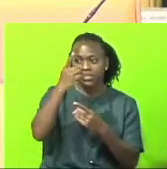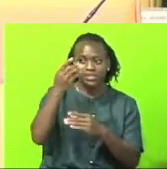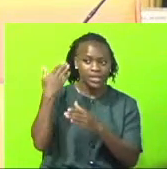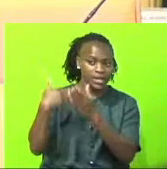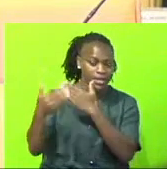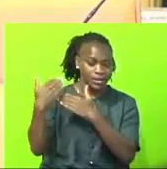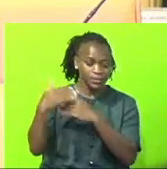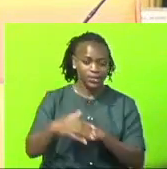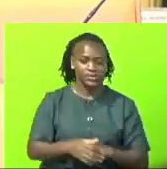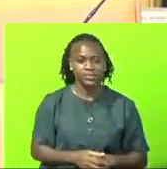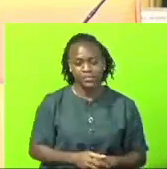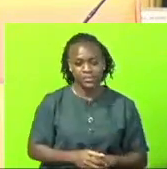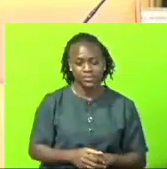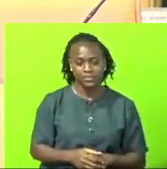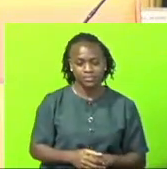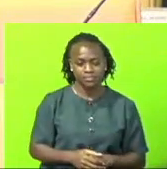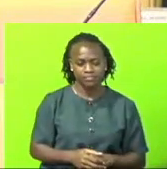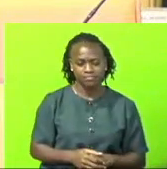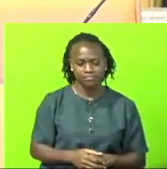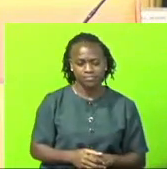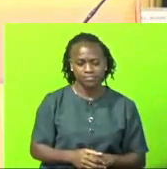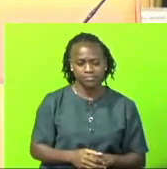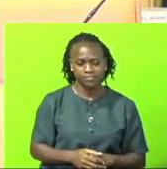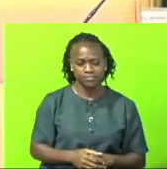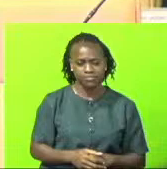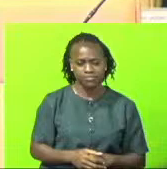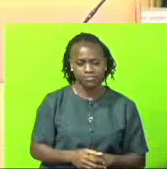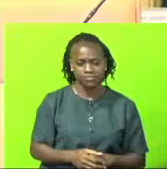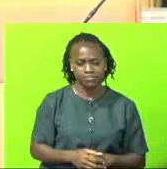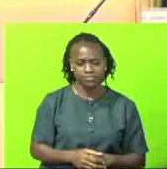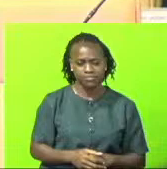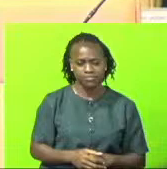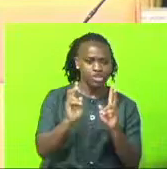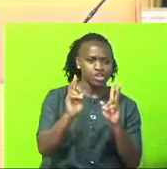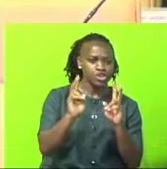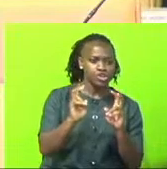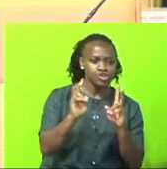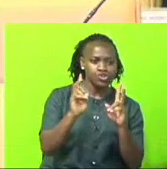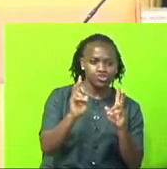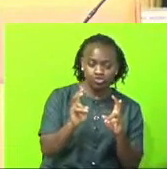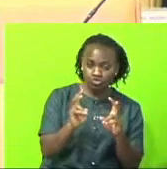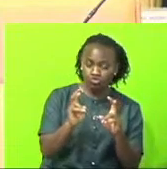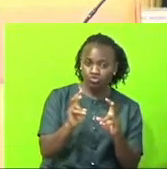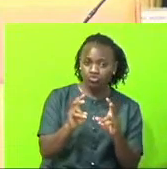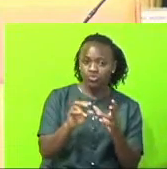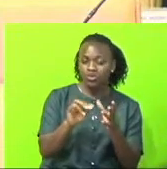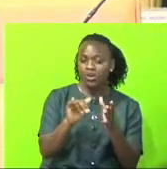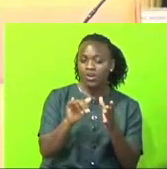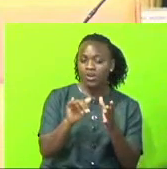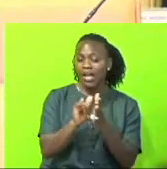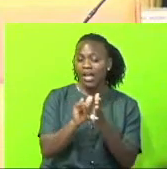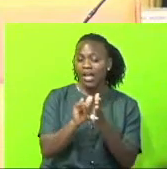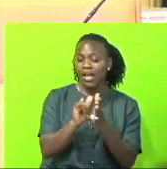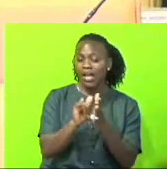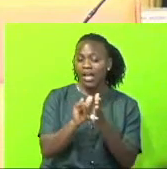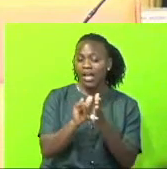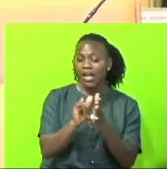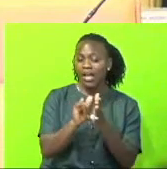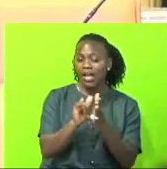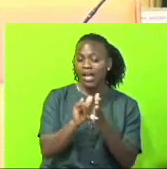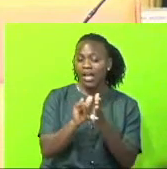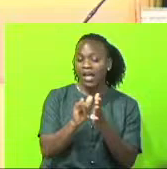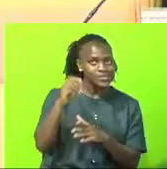we are saying that the matters as envisaged by the Constitution in Article